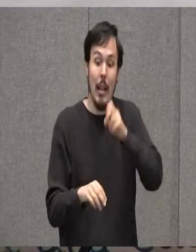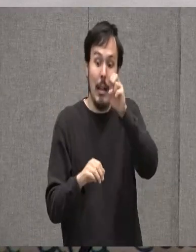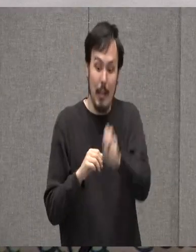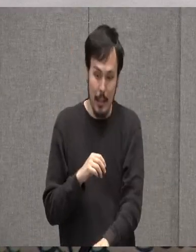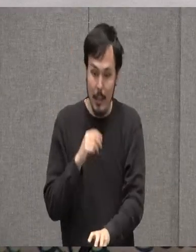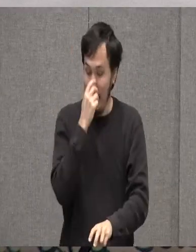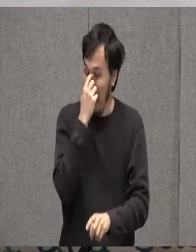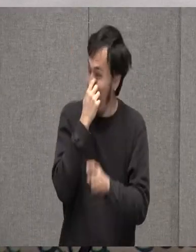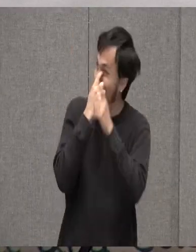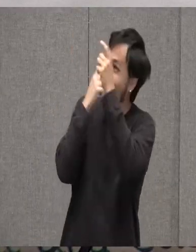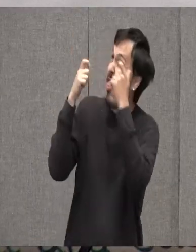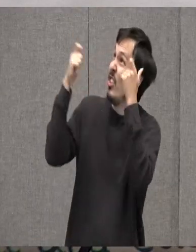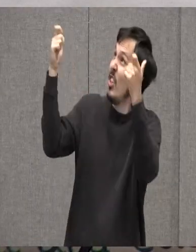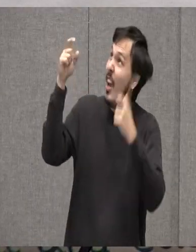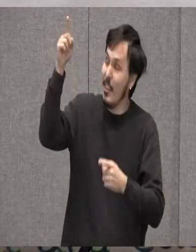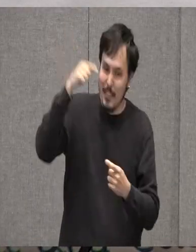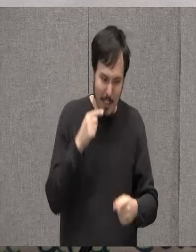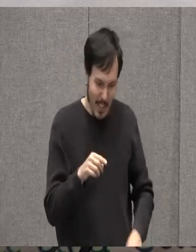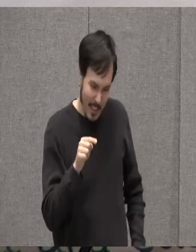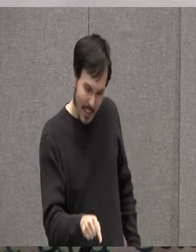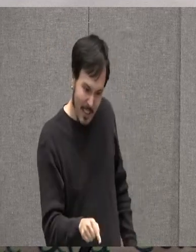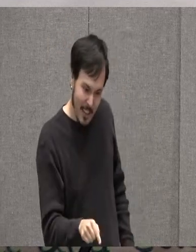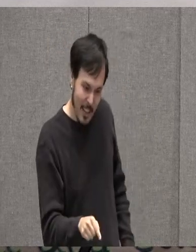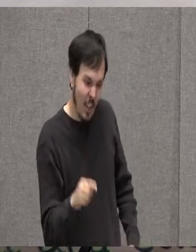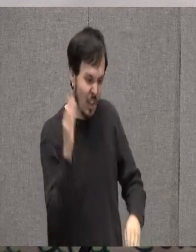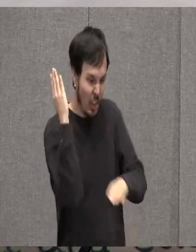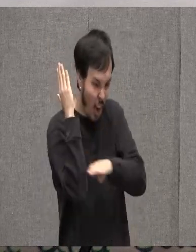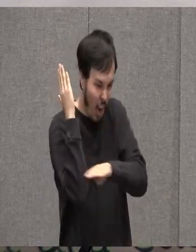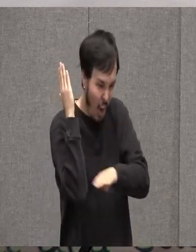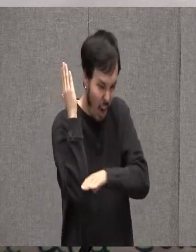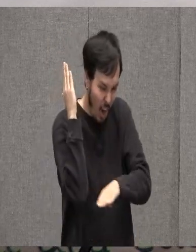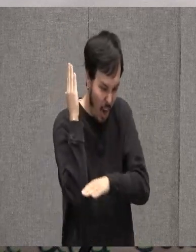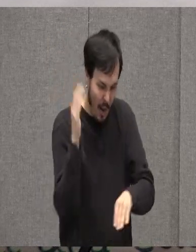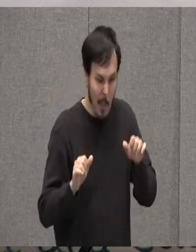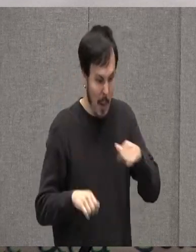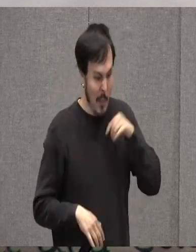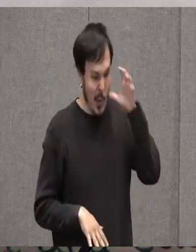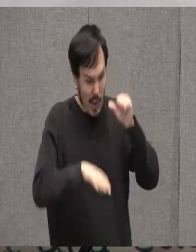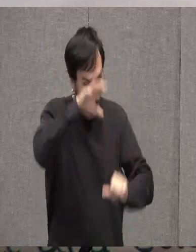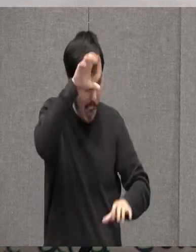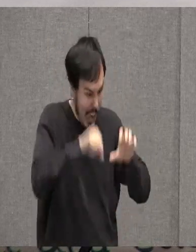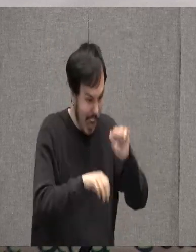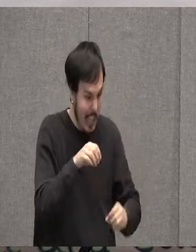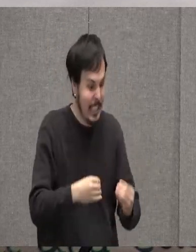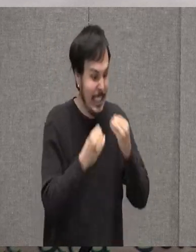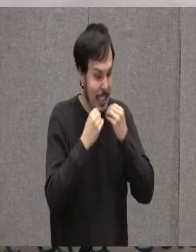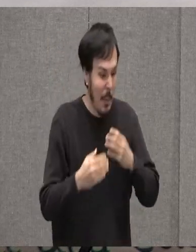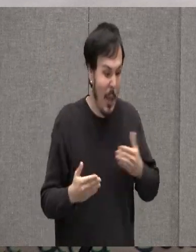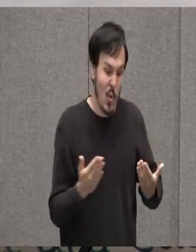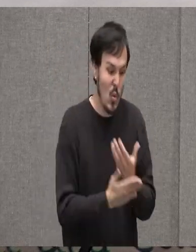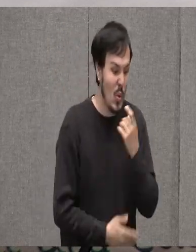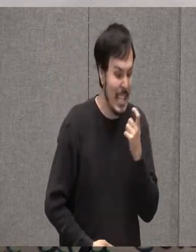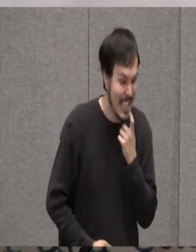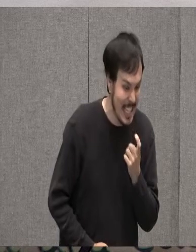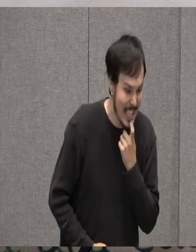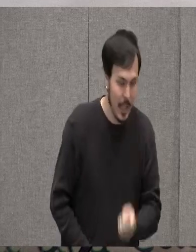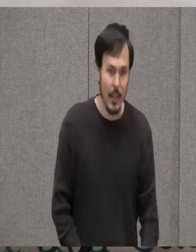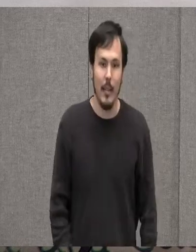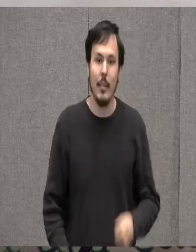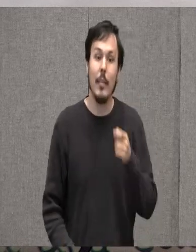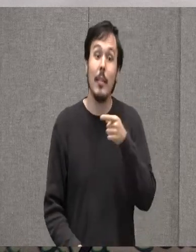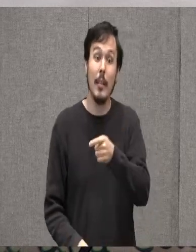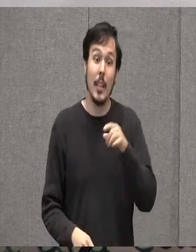and around, smiling at himself in the mirror. "It's terrific. I'm so glad I didn't eat you." After a minute, he said gruffly,